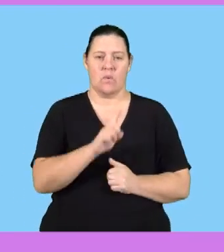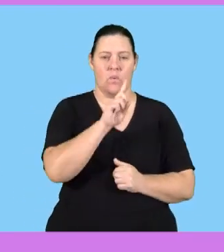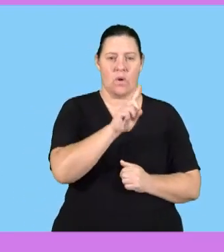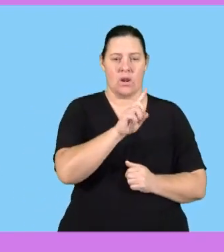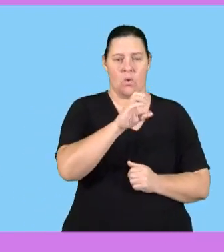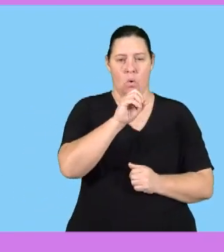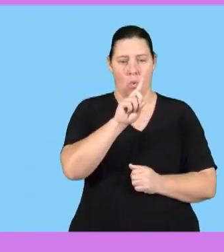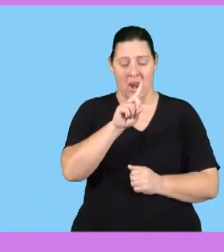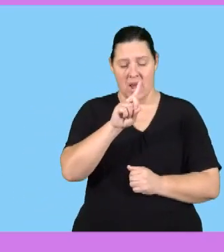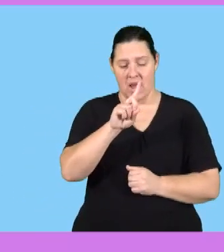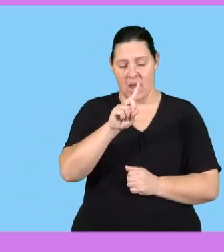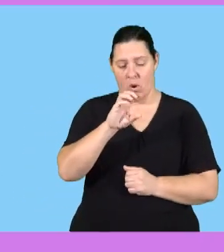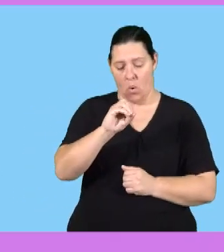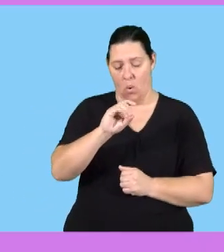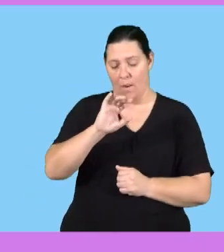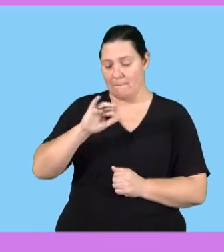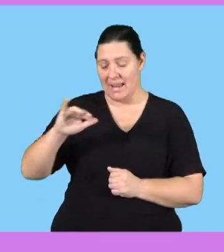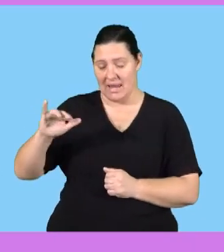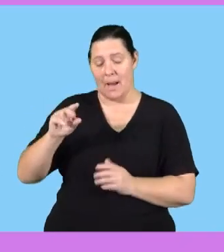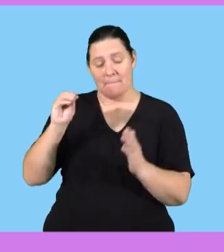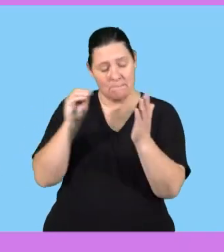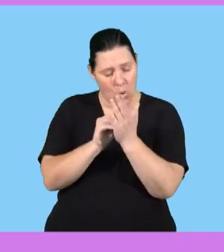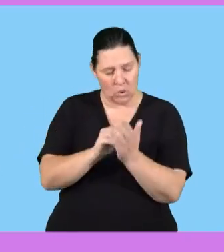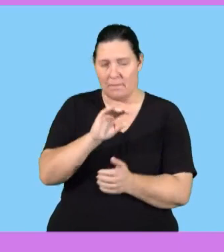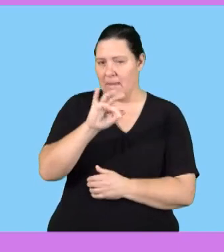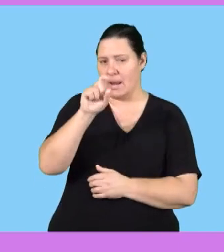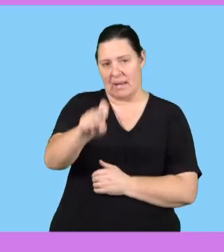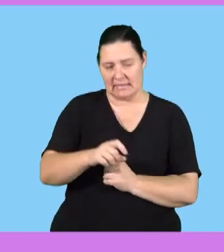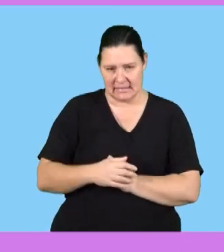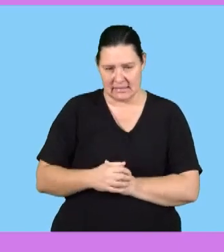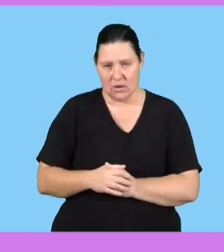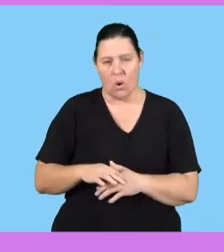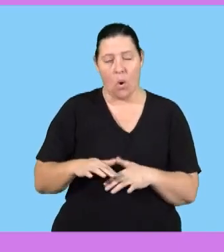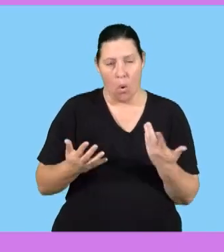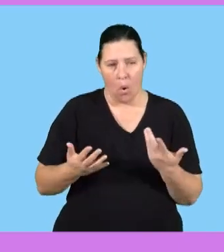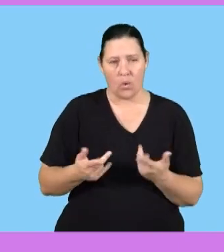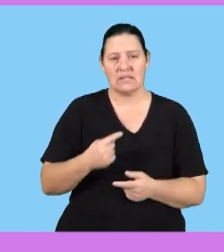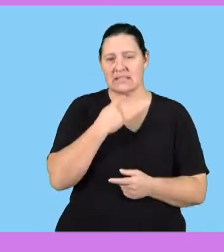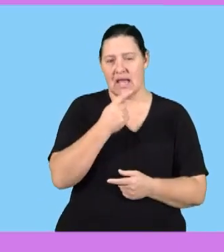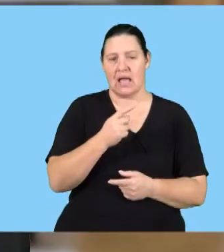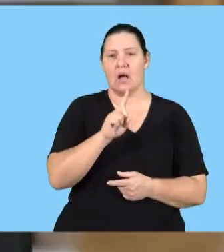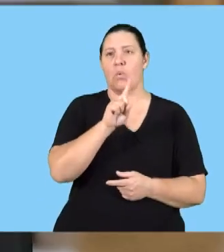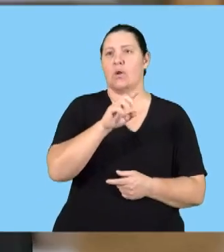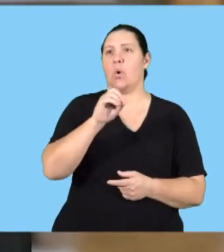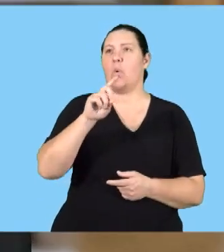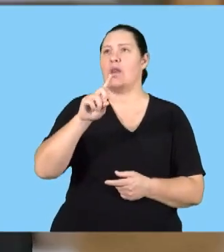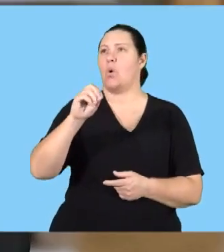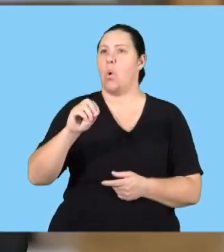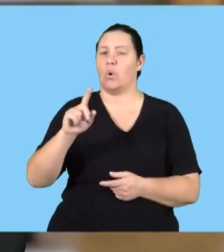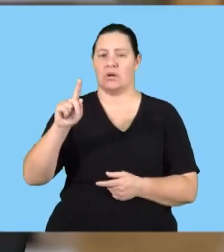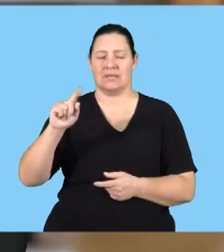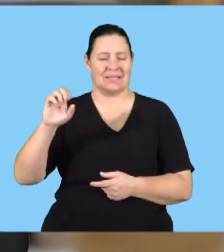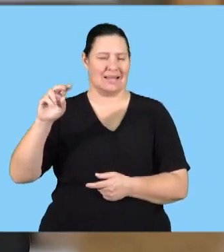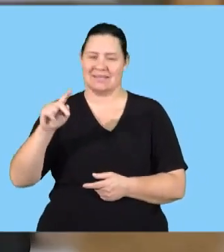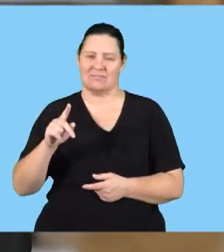million minus, and it's important that you indicate the word million here. Okay, otherwise you'll indicate it's 1,010 tons, which